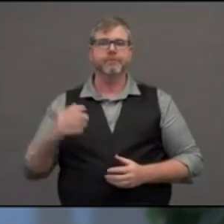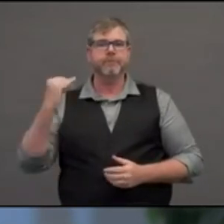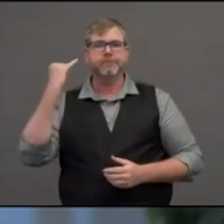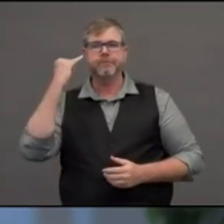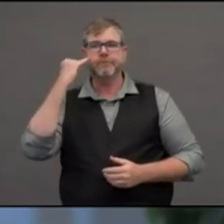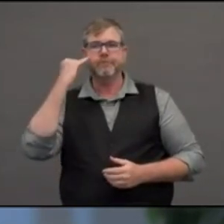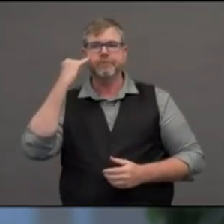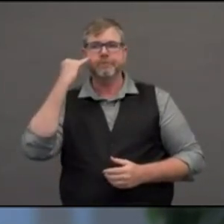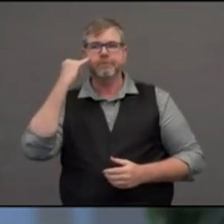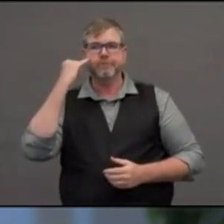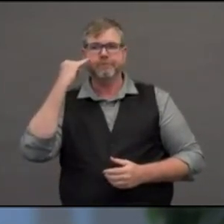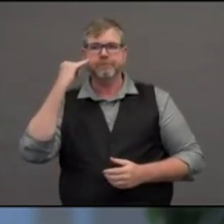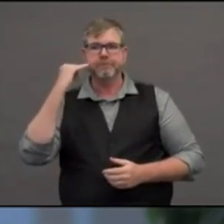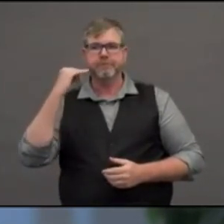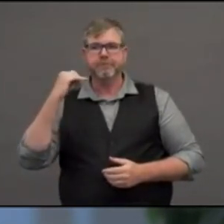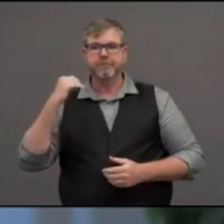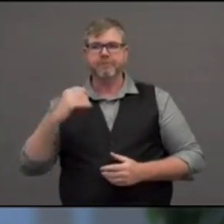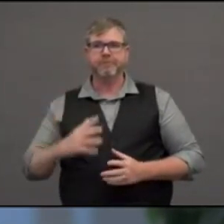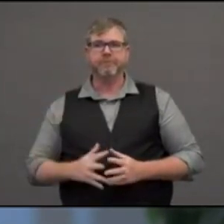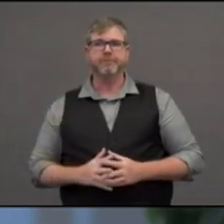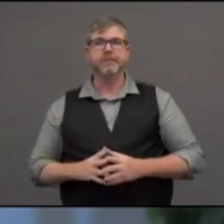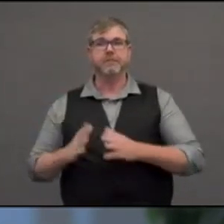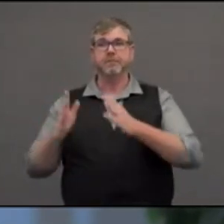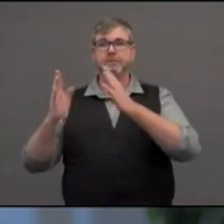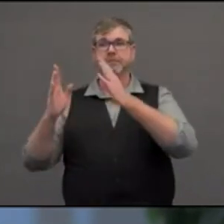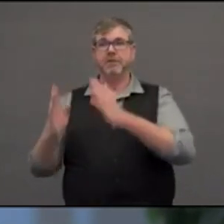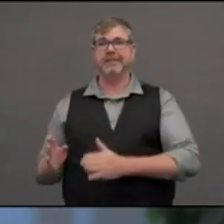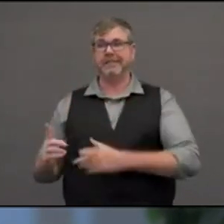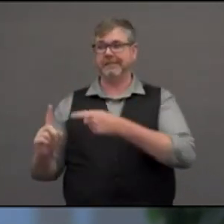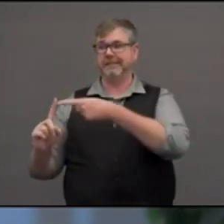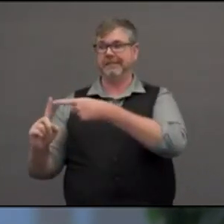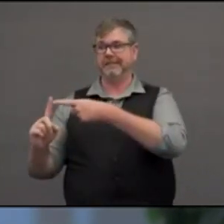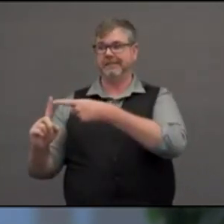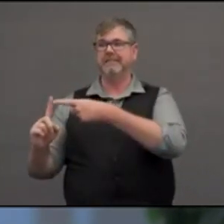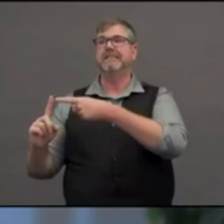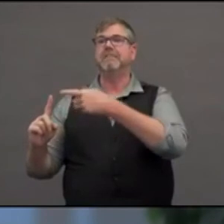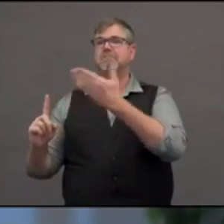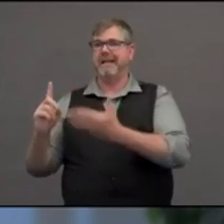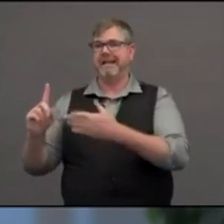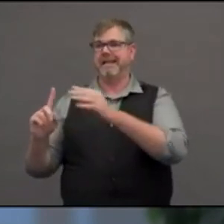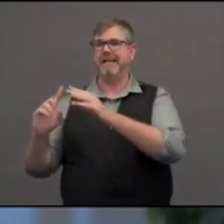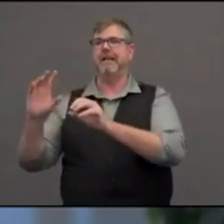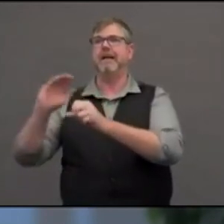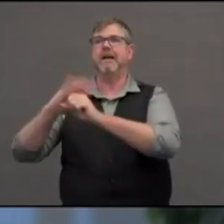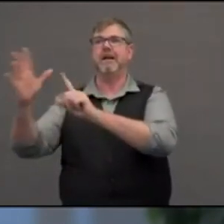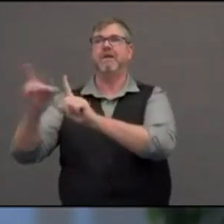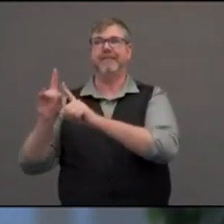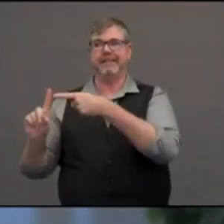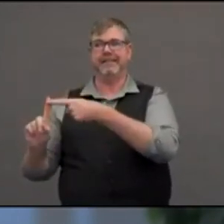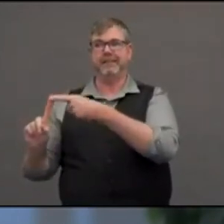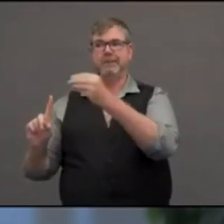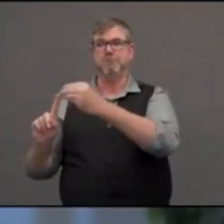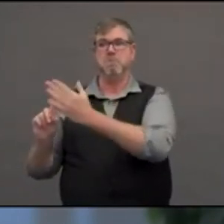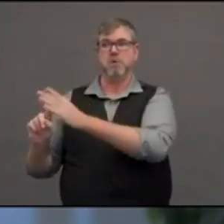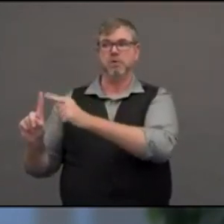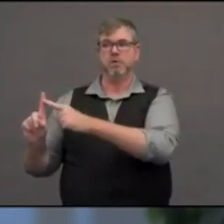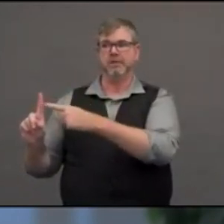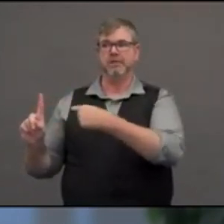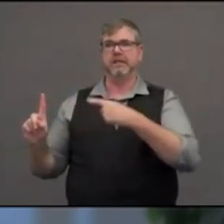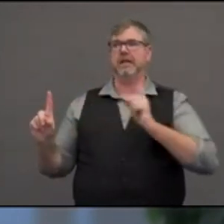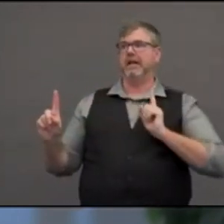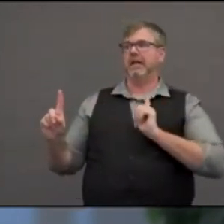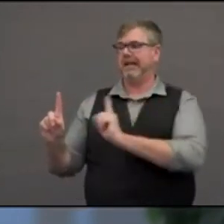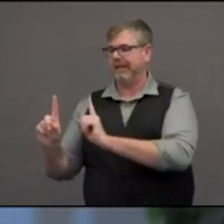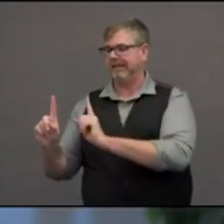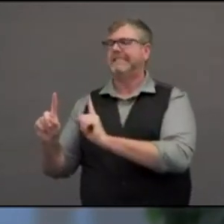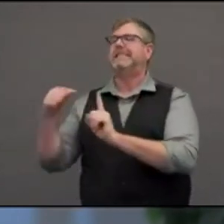those frontline workers, we really want you to go and get a test. We think on a monthly basis is good, not any more often